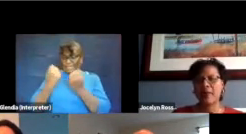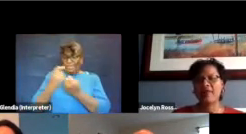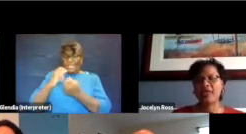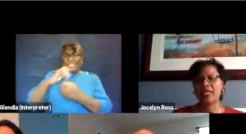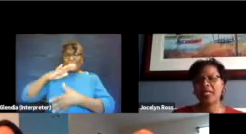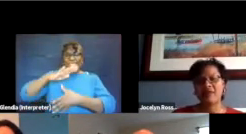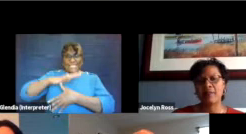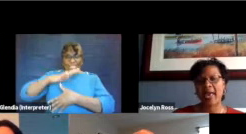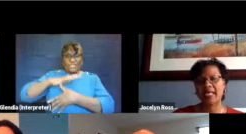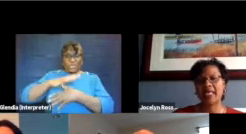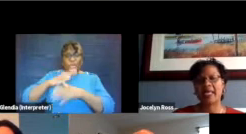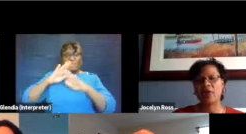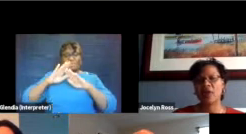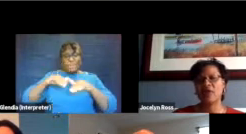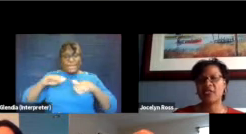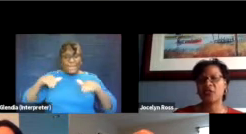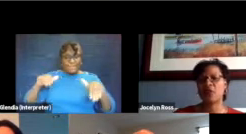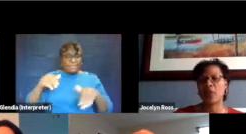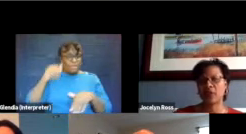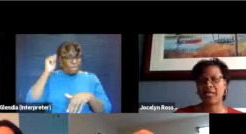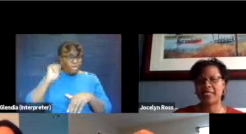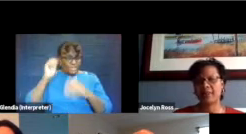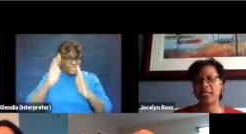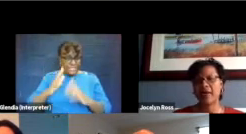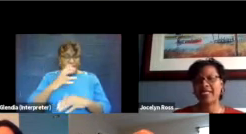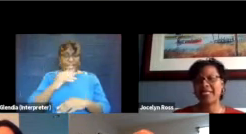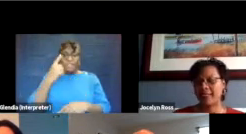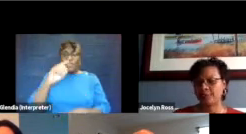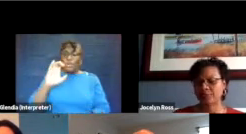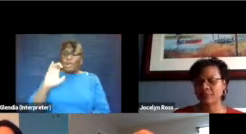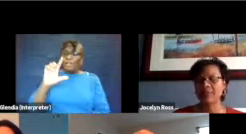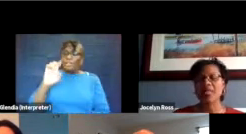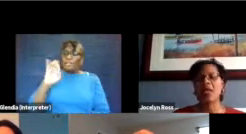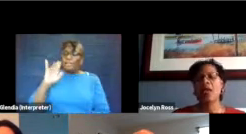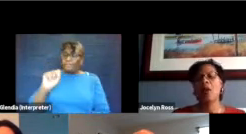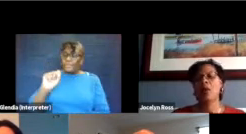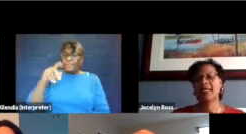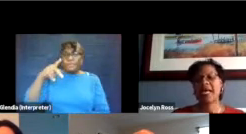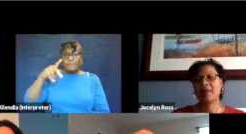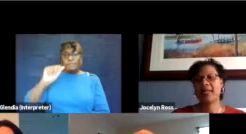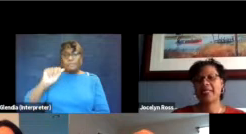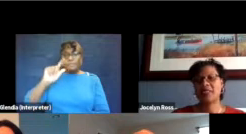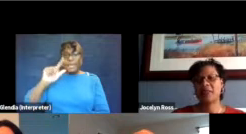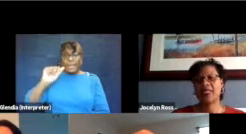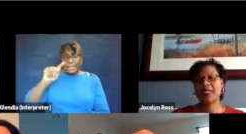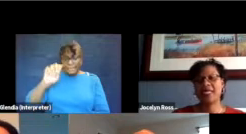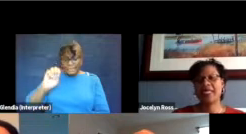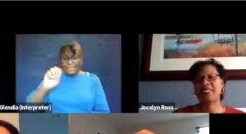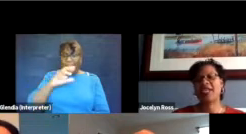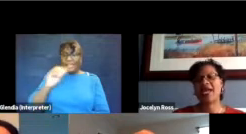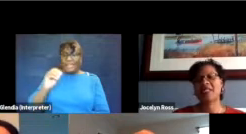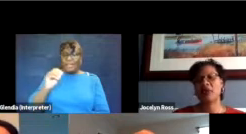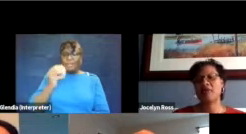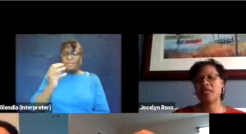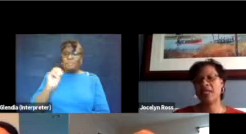member of the cleft palate and craniofacial multidisciplinary team. We're excited because in 2013,